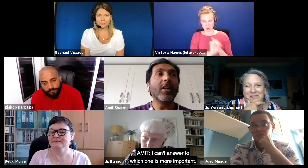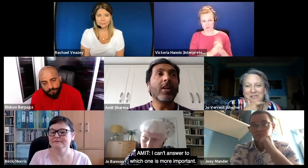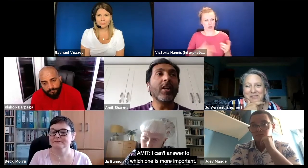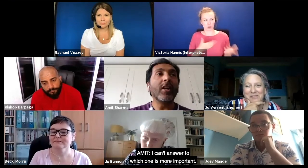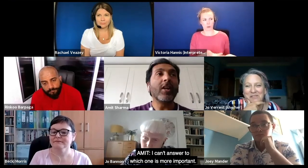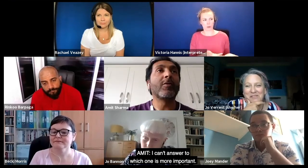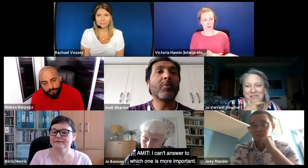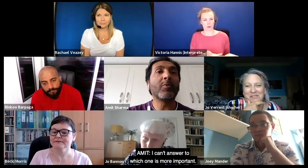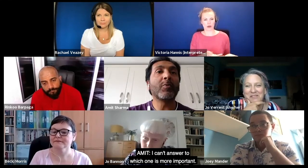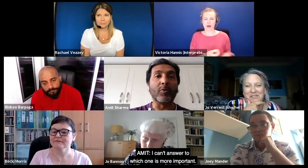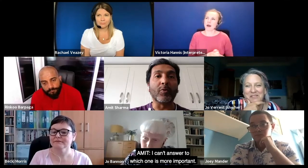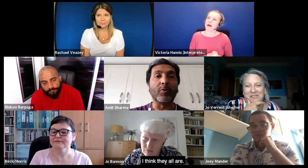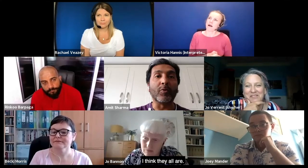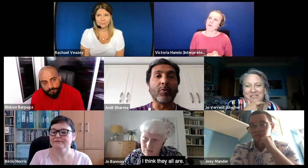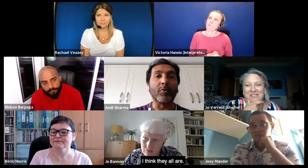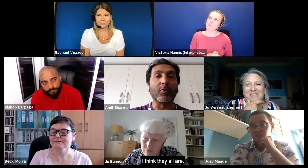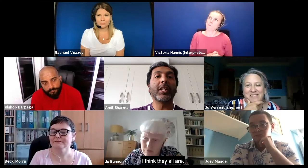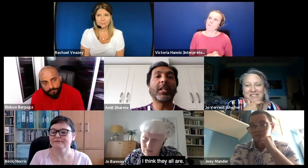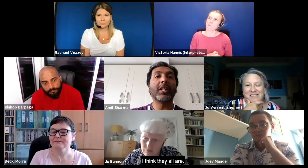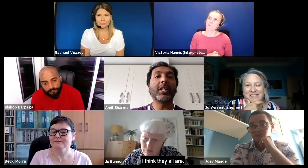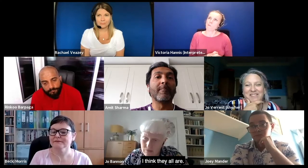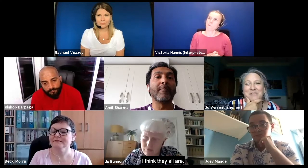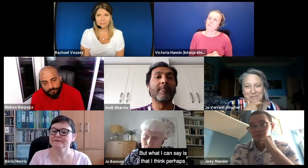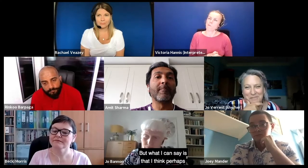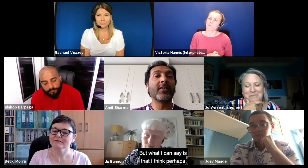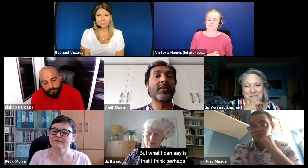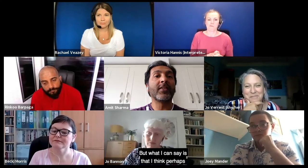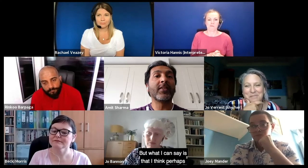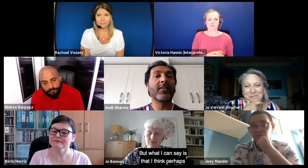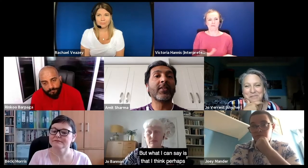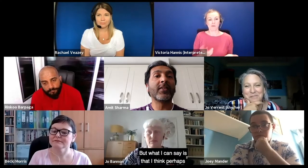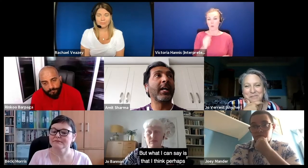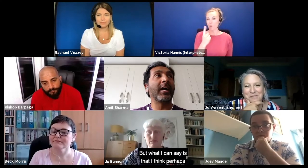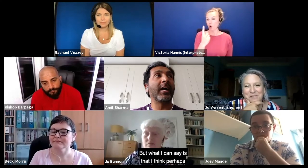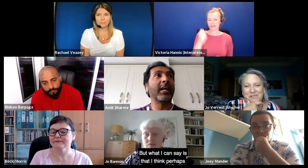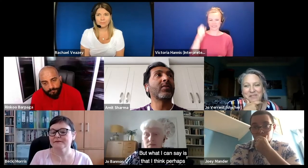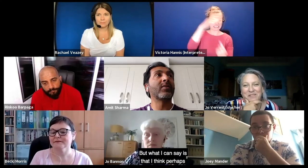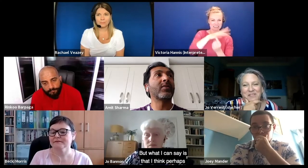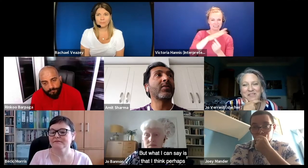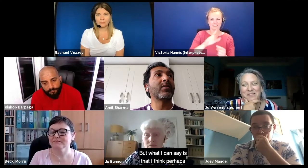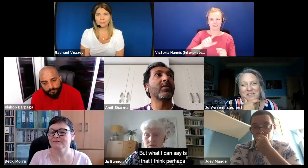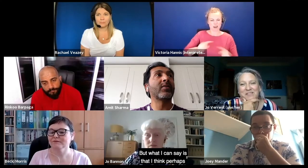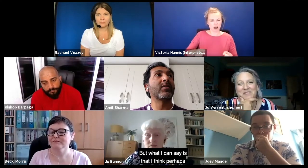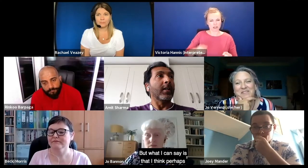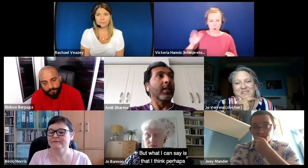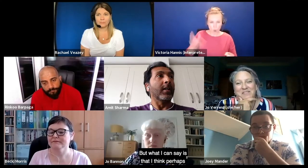I can't answer to which one is more important. I think they all are. But what I can say is, I think perhaps